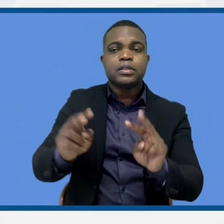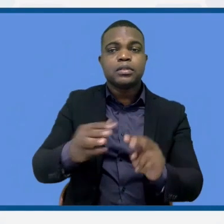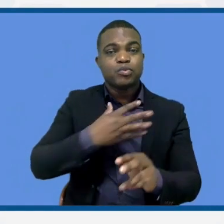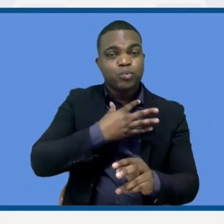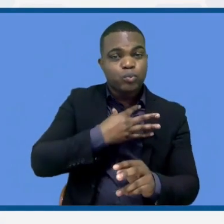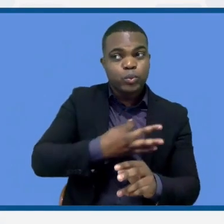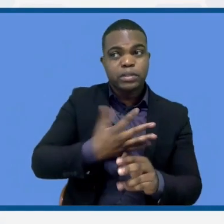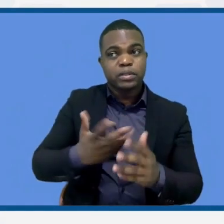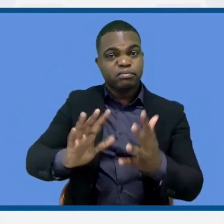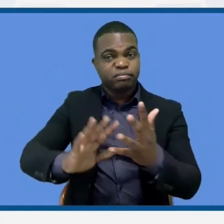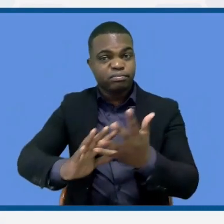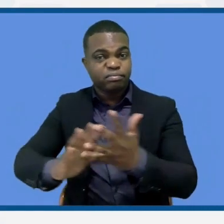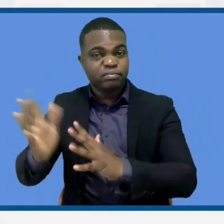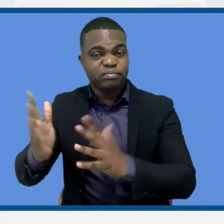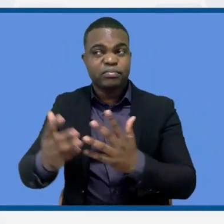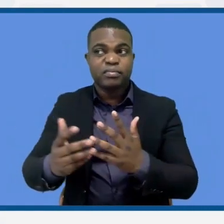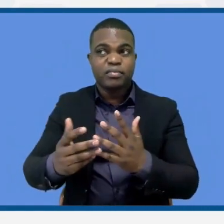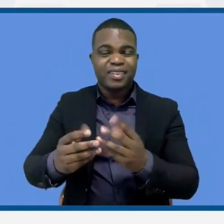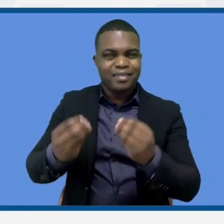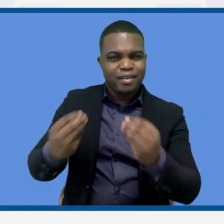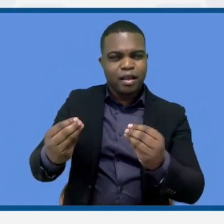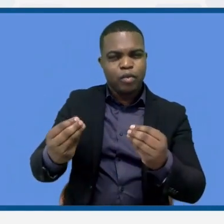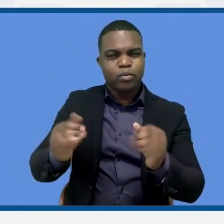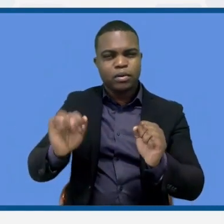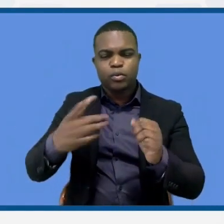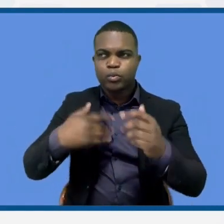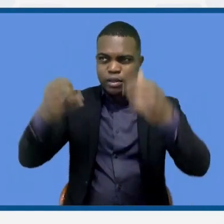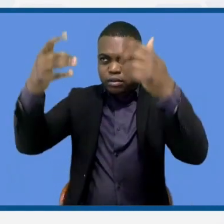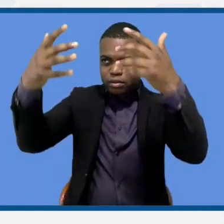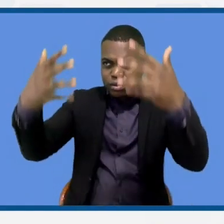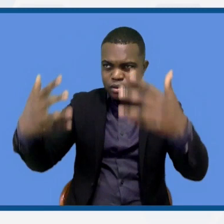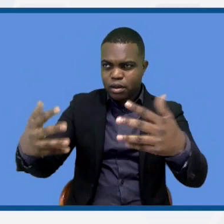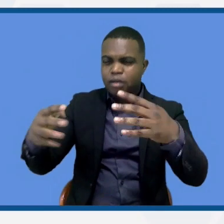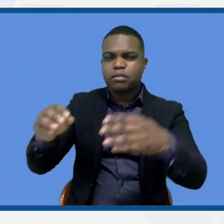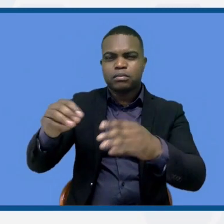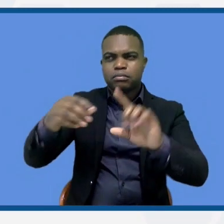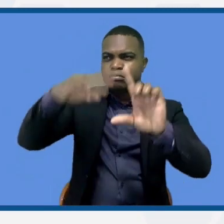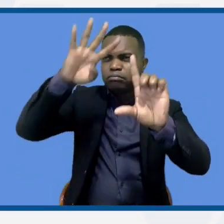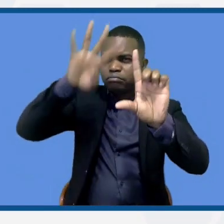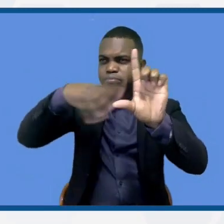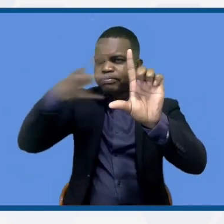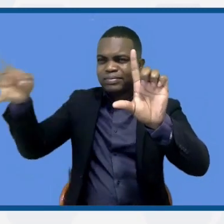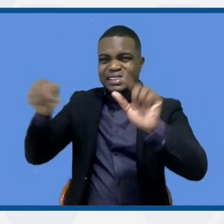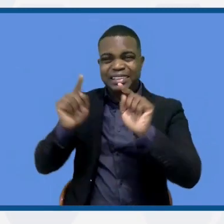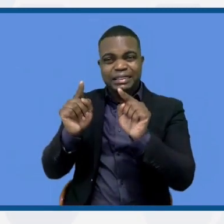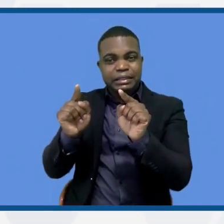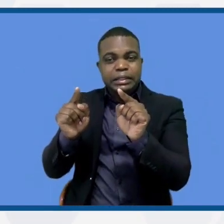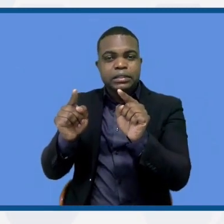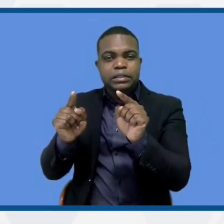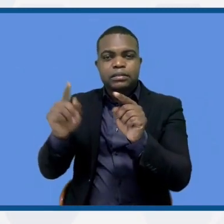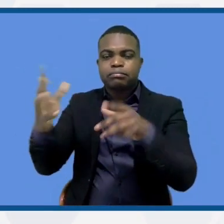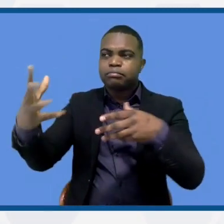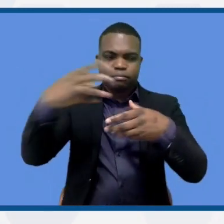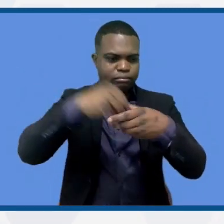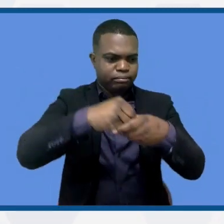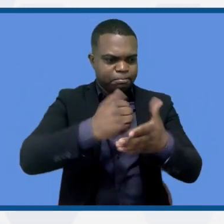socioeconomic context, which, of course, have an impact on the performance of each country. So this is an index